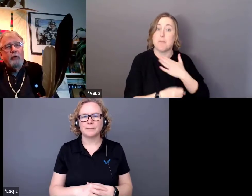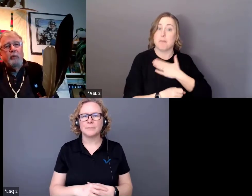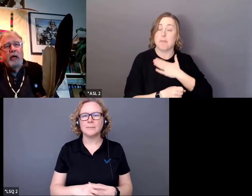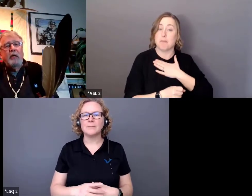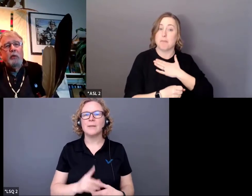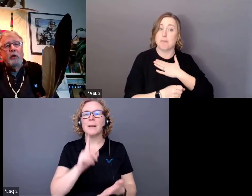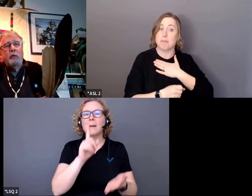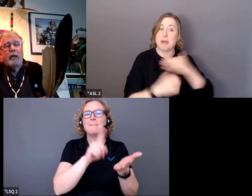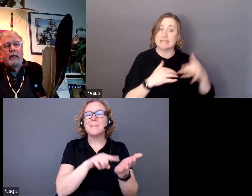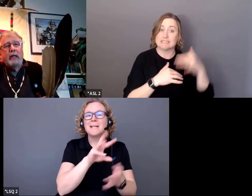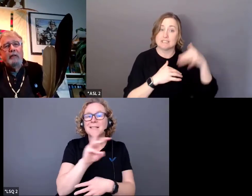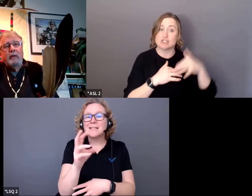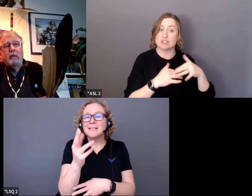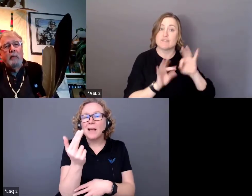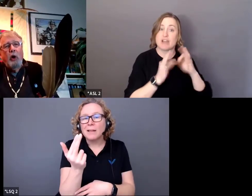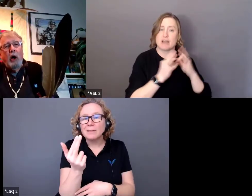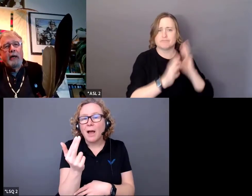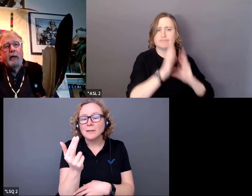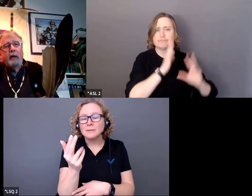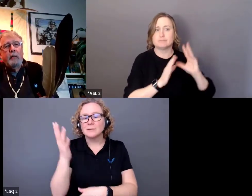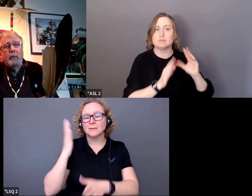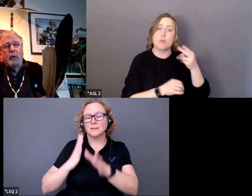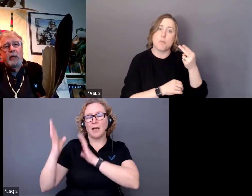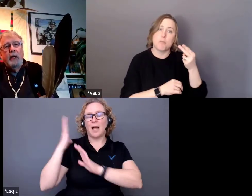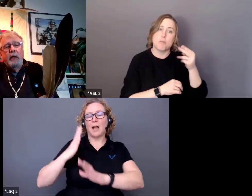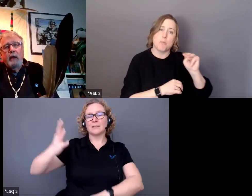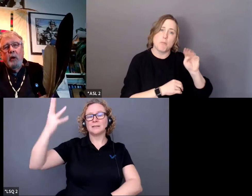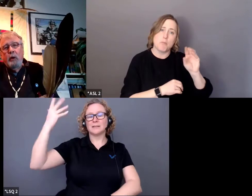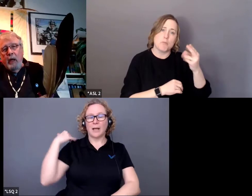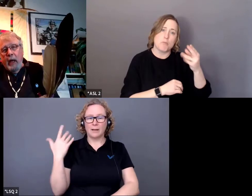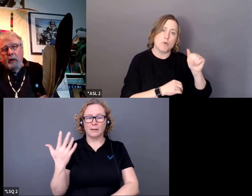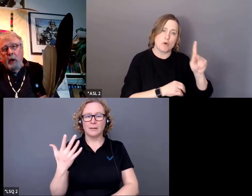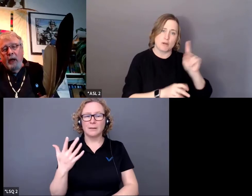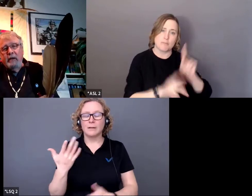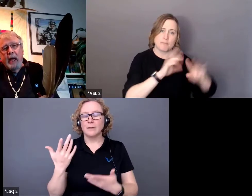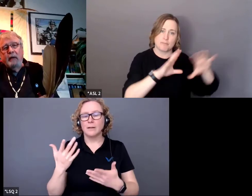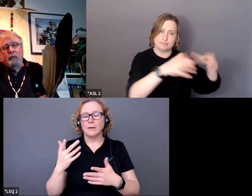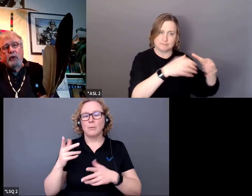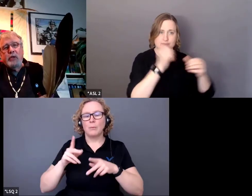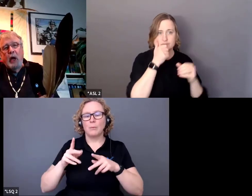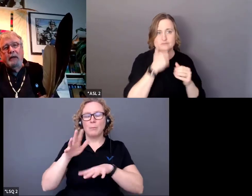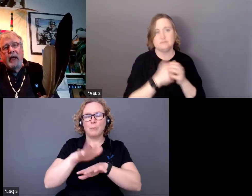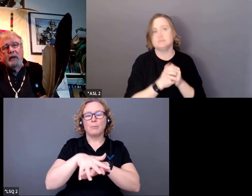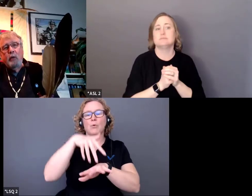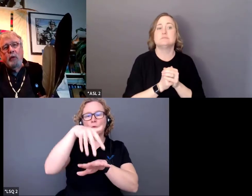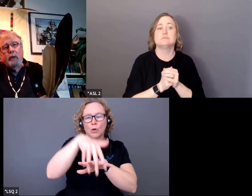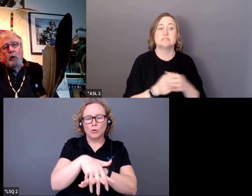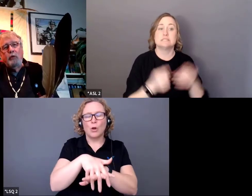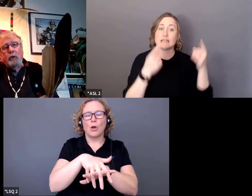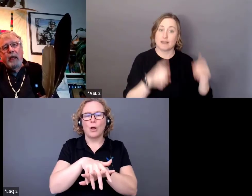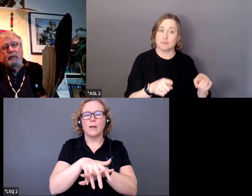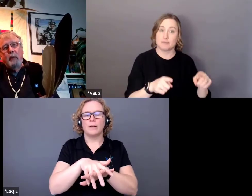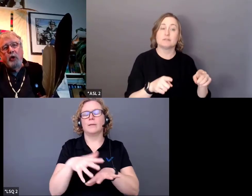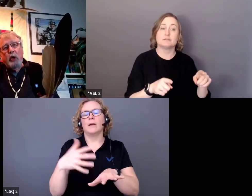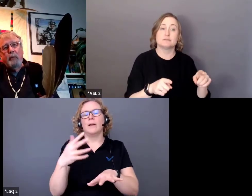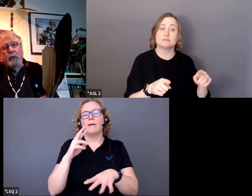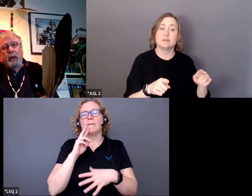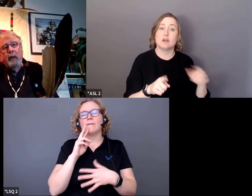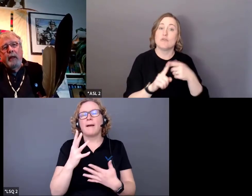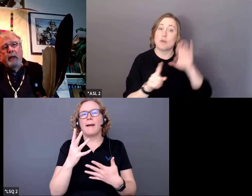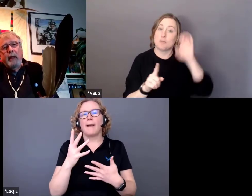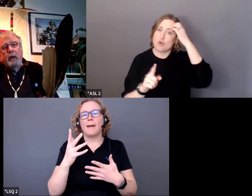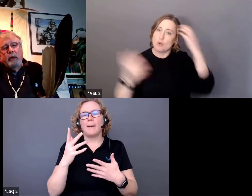people, or as you might recognize them, the Mohawk people, had first contact with those who came from